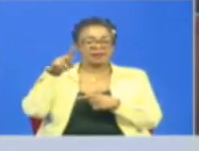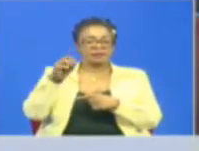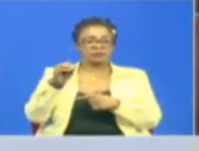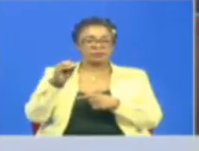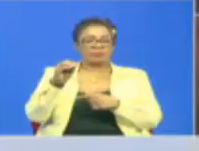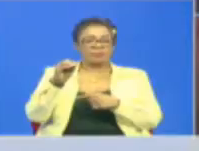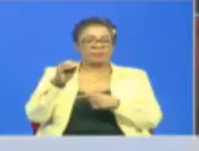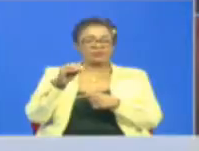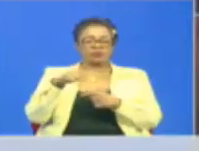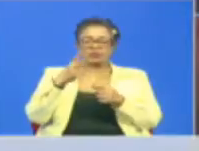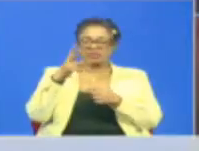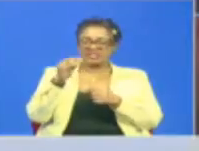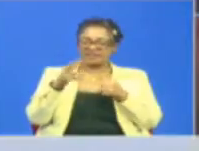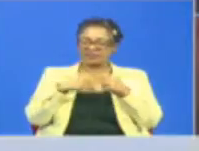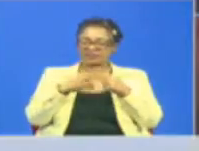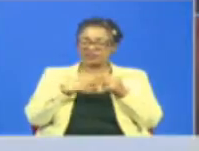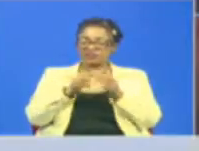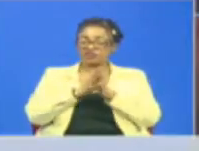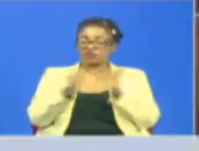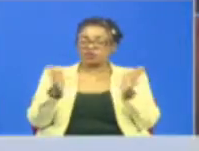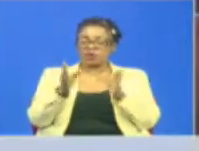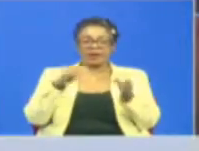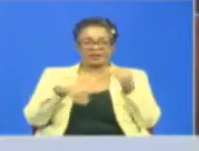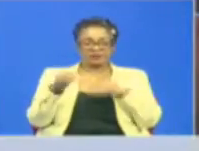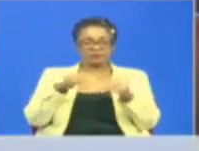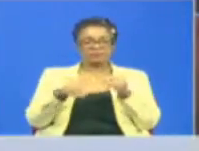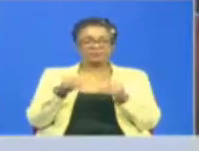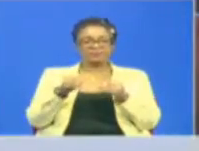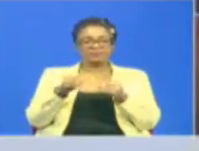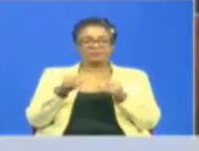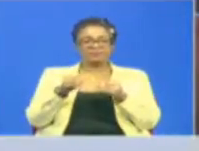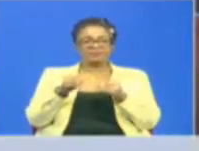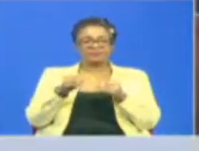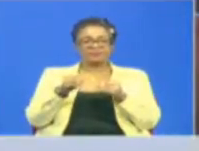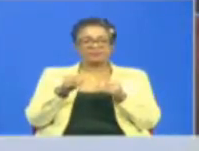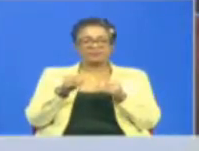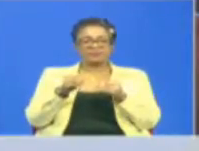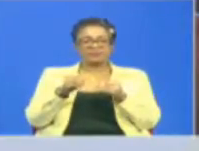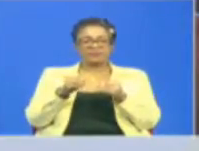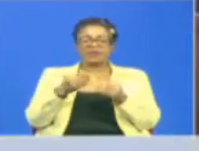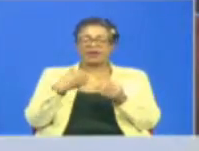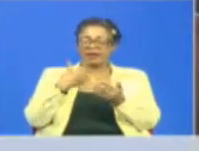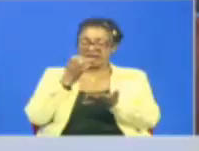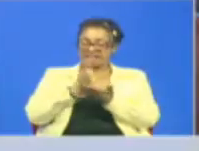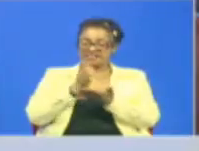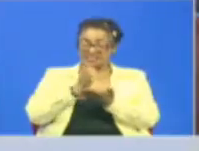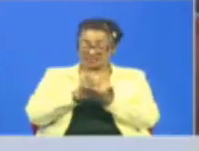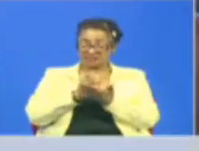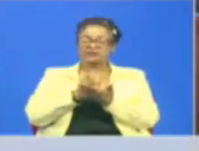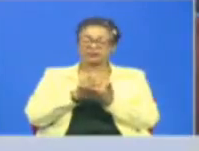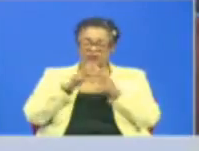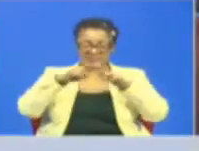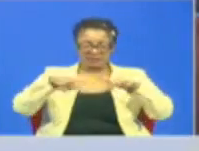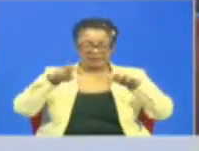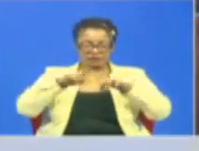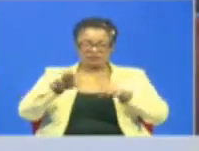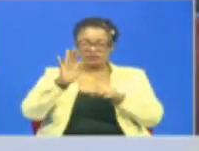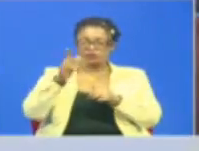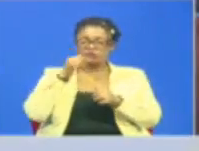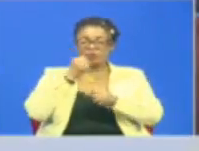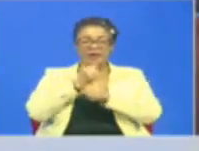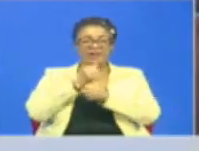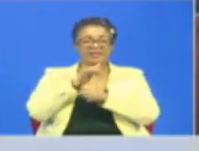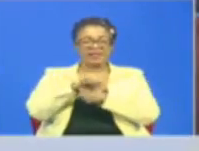the 2017 general elections. As authorities dig through the evidence in search of the perpetrators, attention is